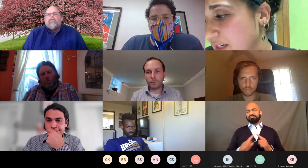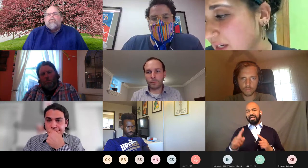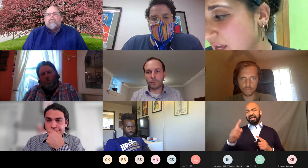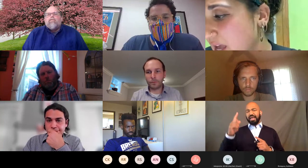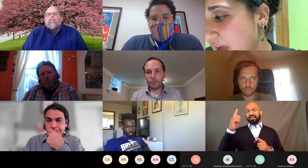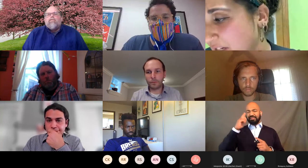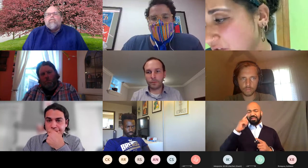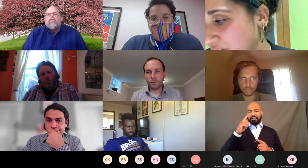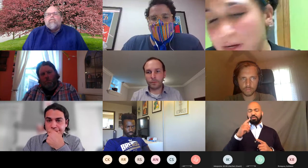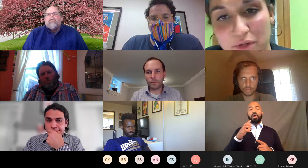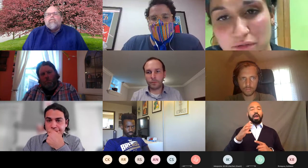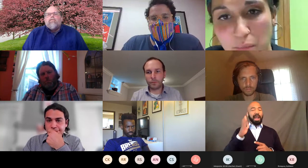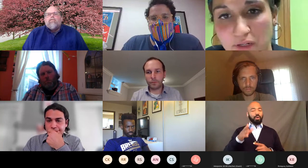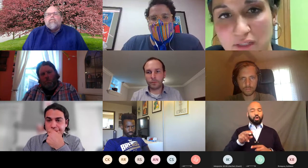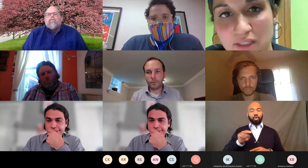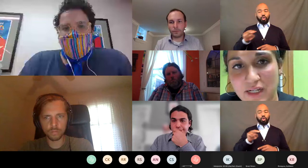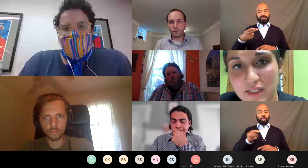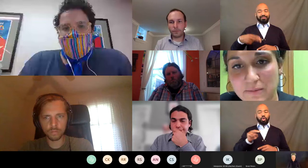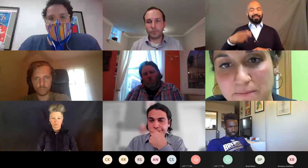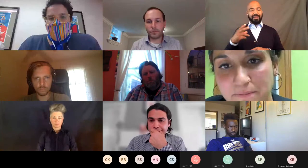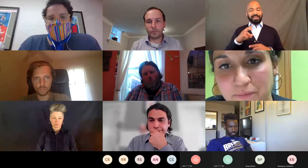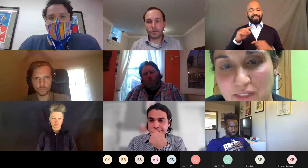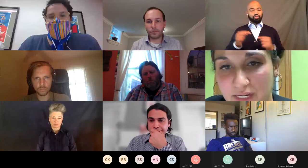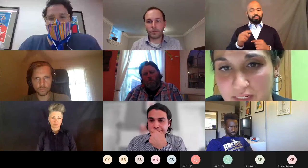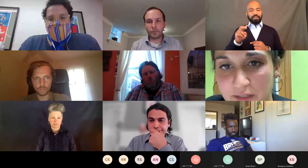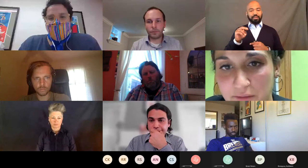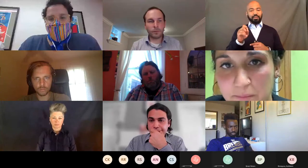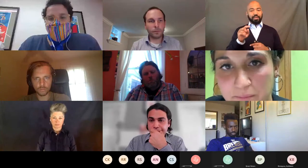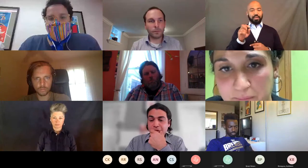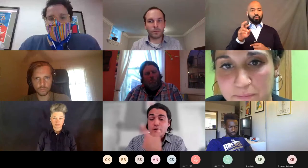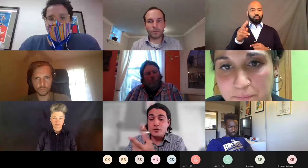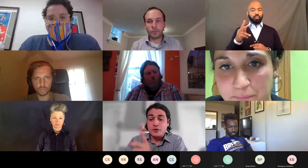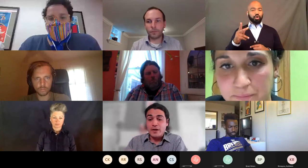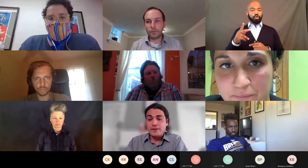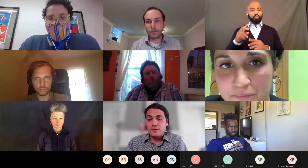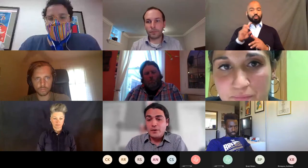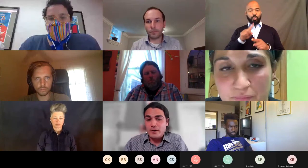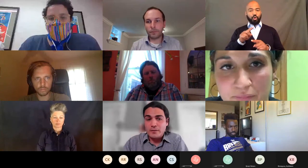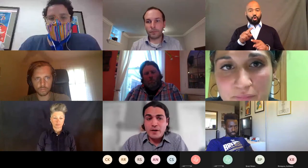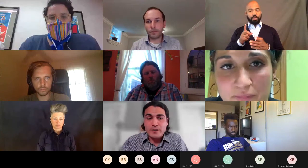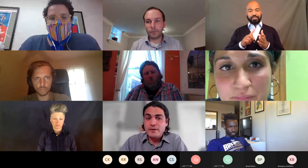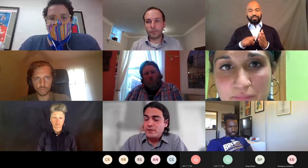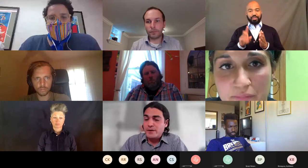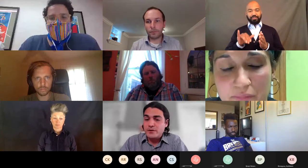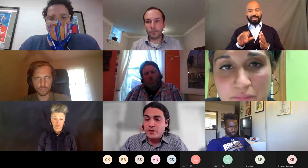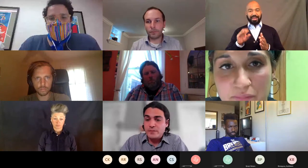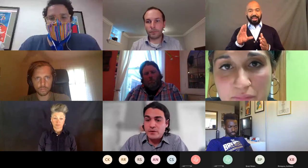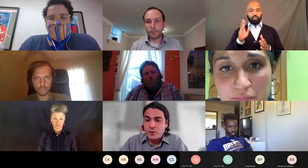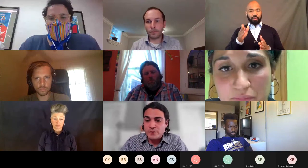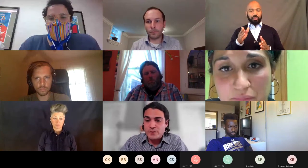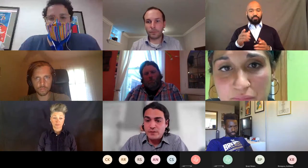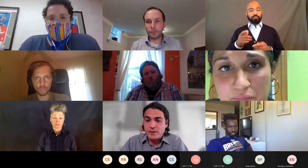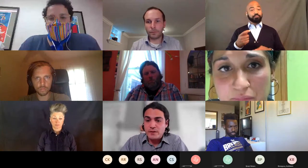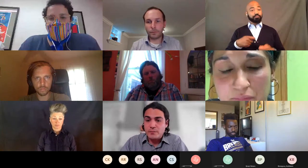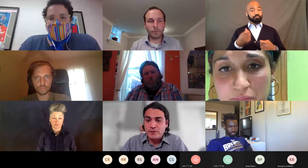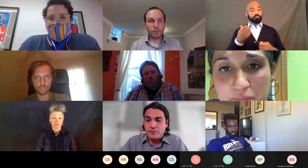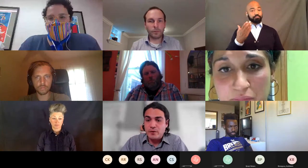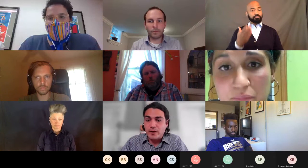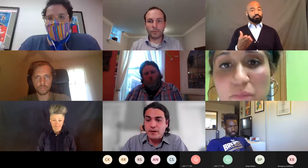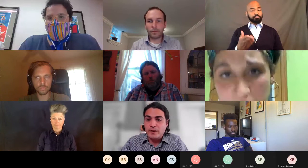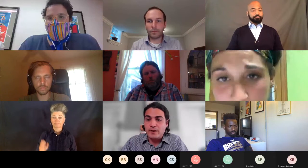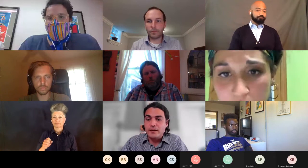take a look at the high injury network report and check it out. Sure. Yeah. So I did notice that James just posted